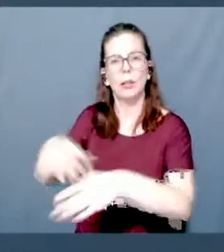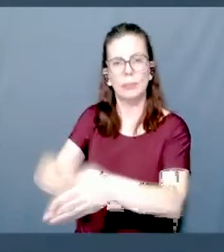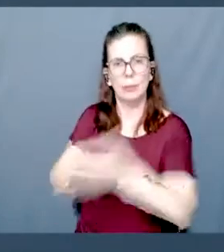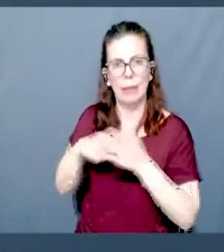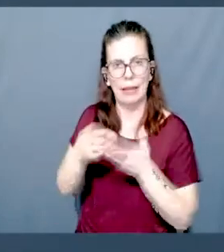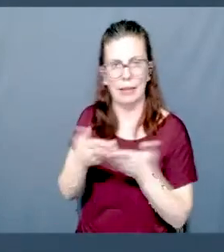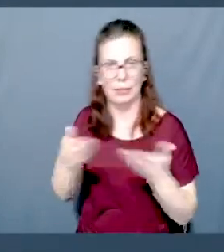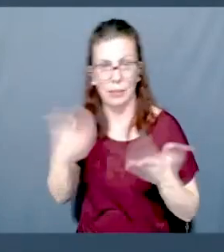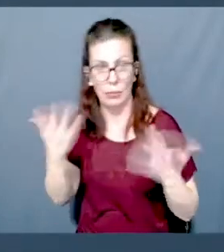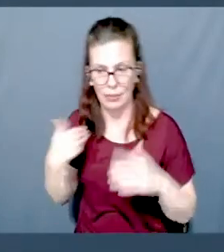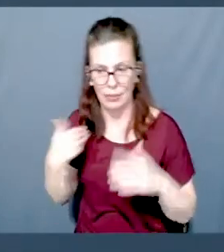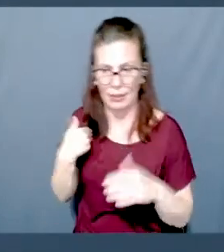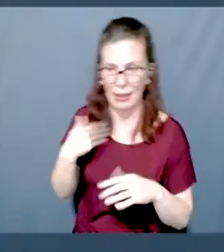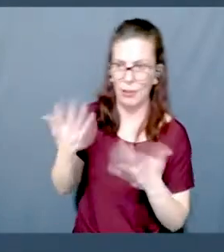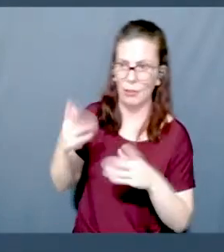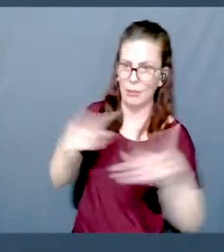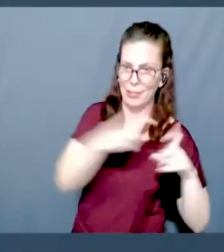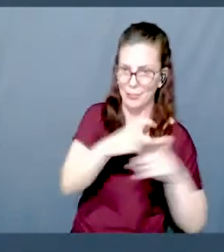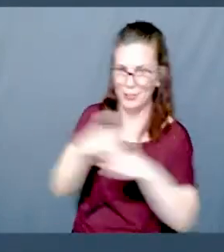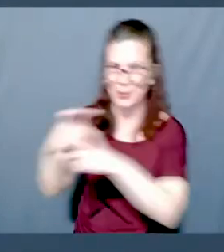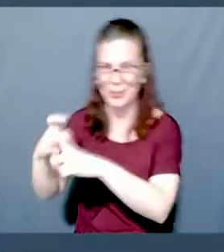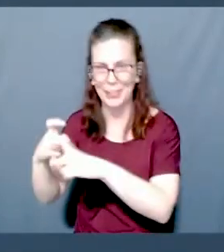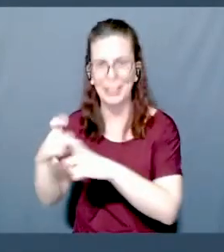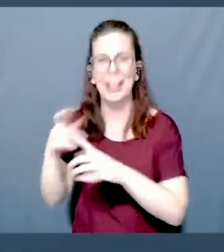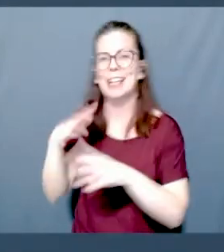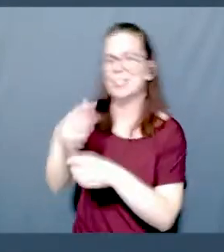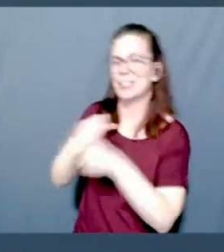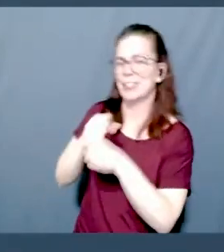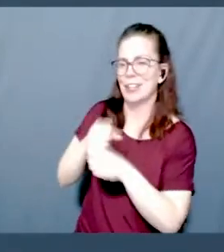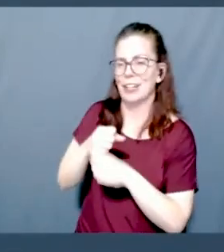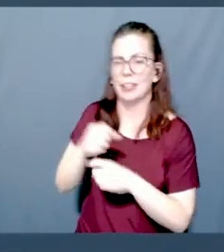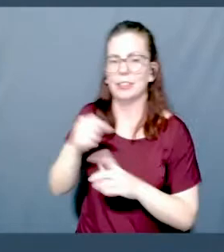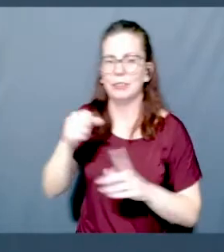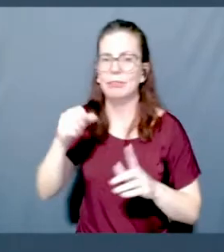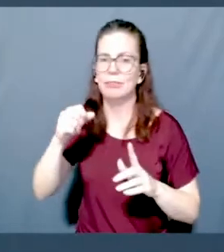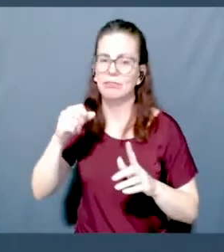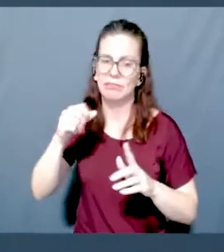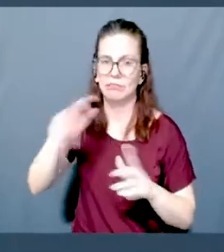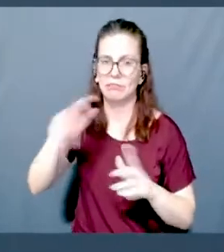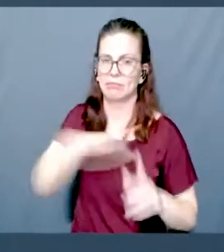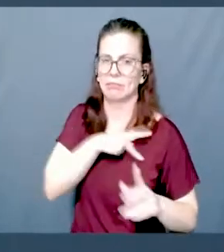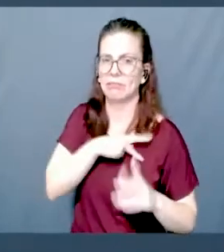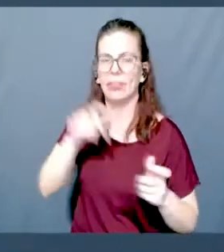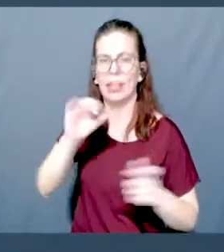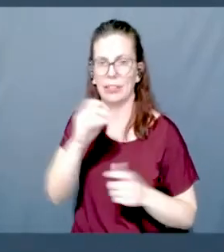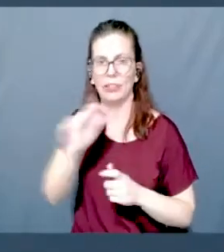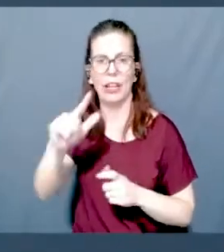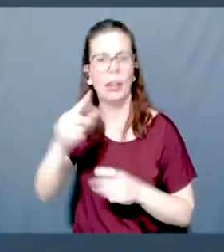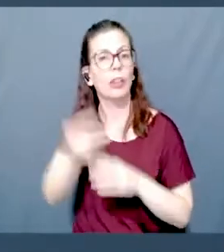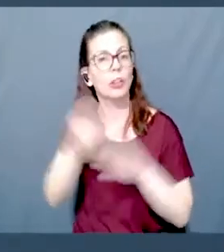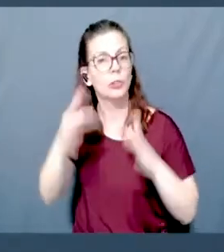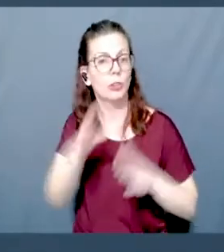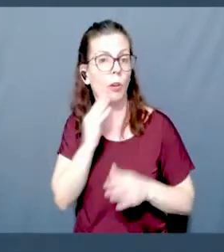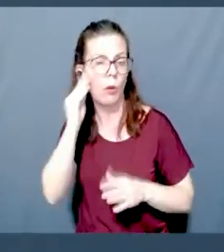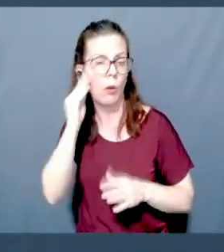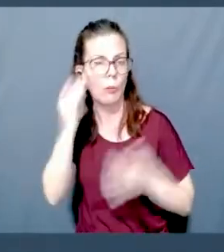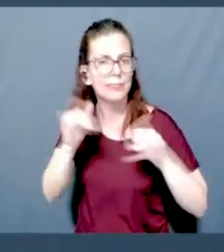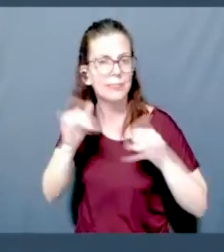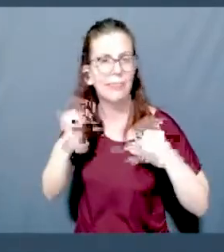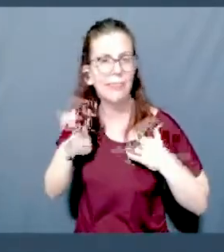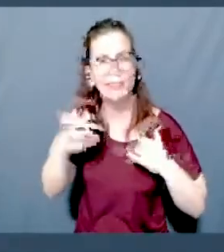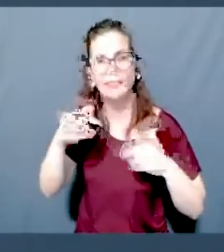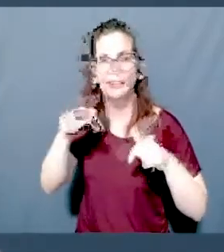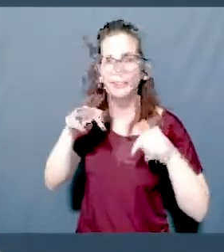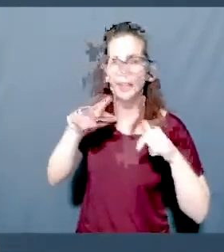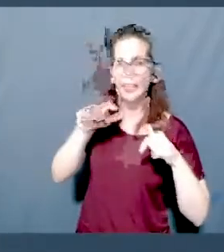already been encoded, and create a personalized channel that the user at home is still going to have what we call the lean back experience, right? They're